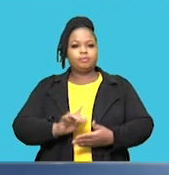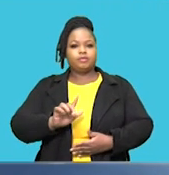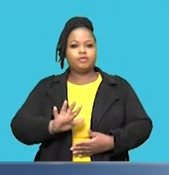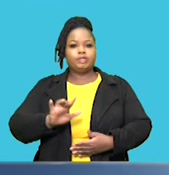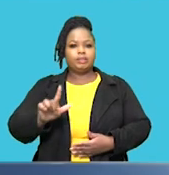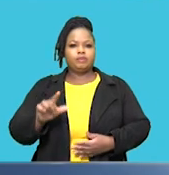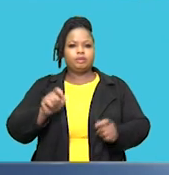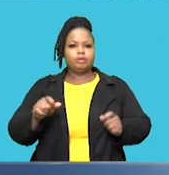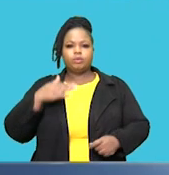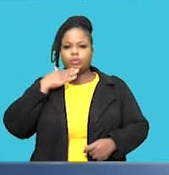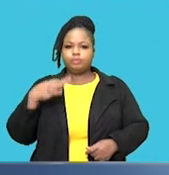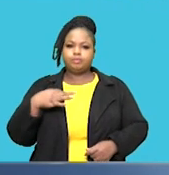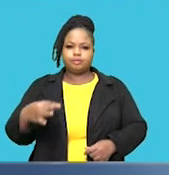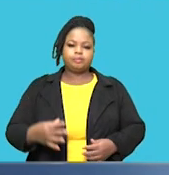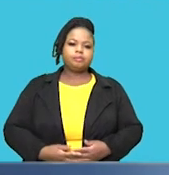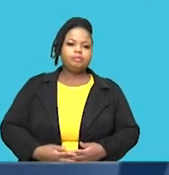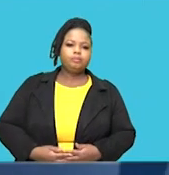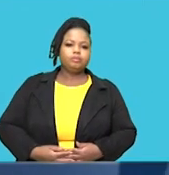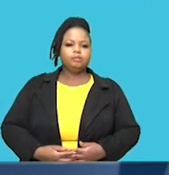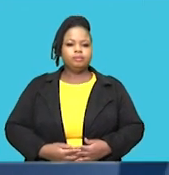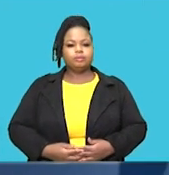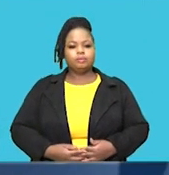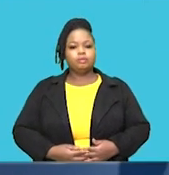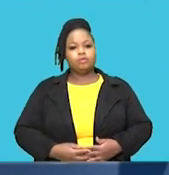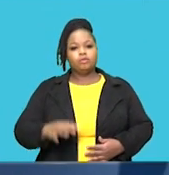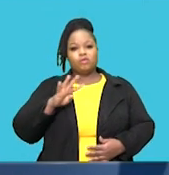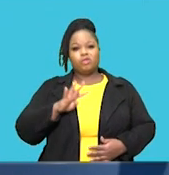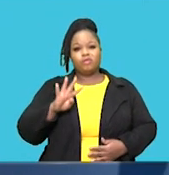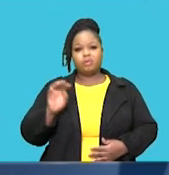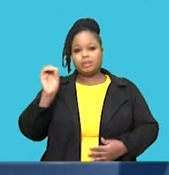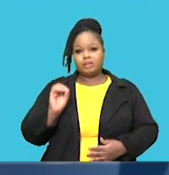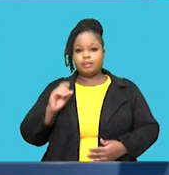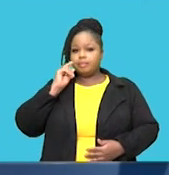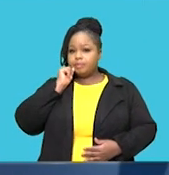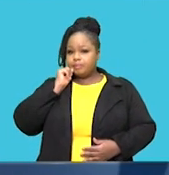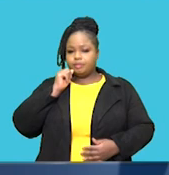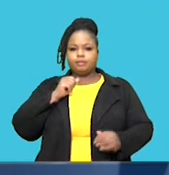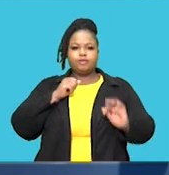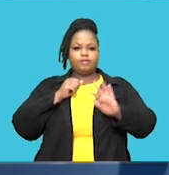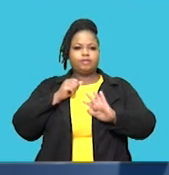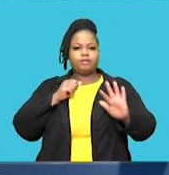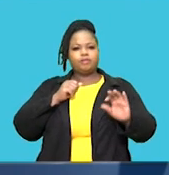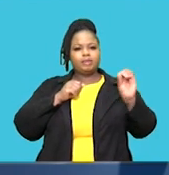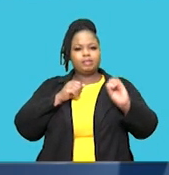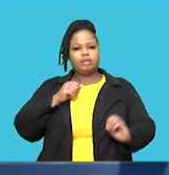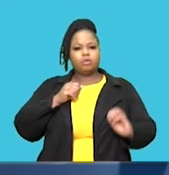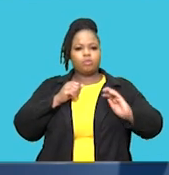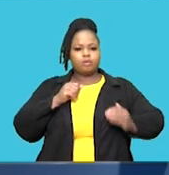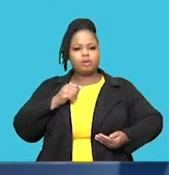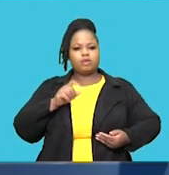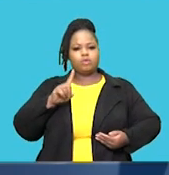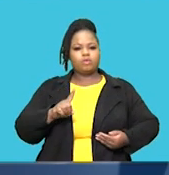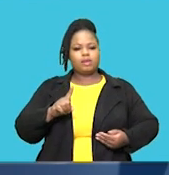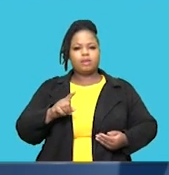359,057 applications. It's 44% males, 55% females,